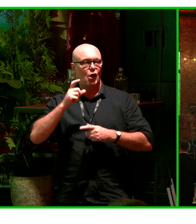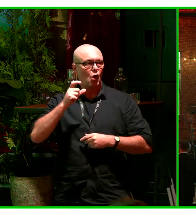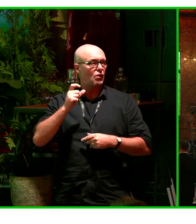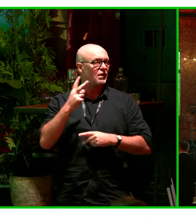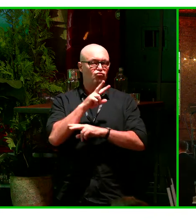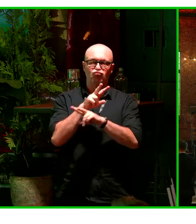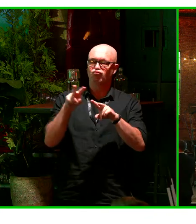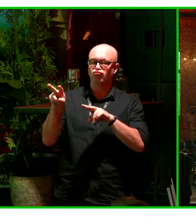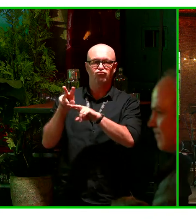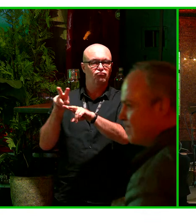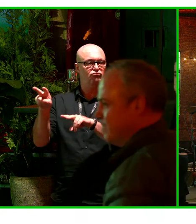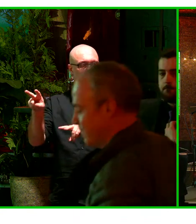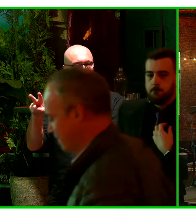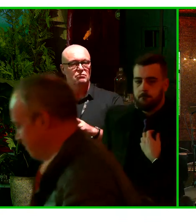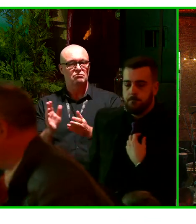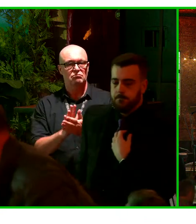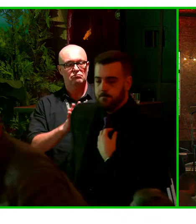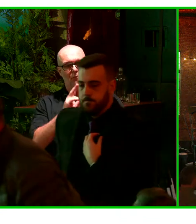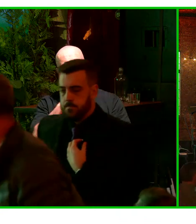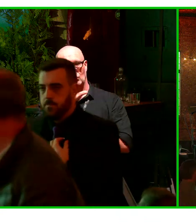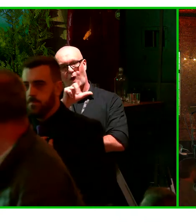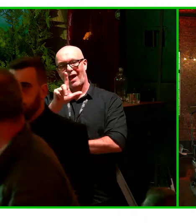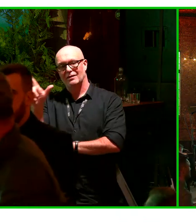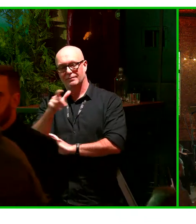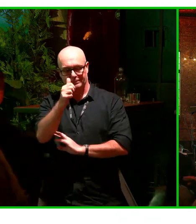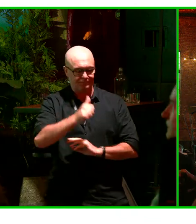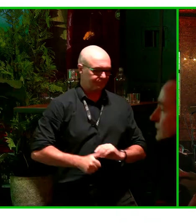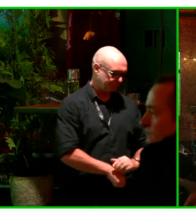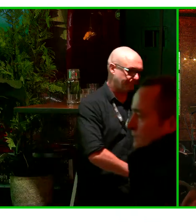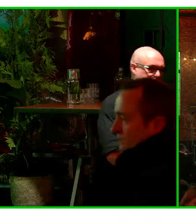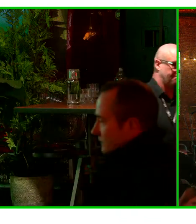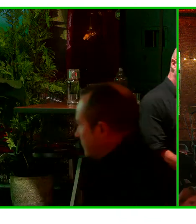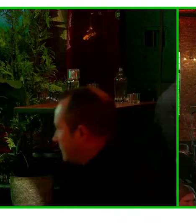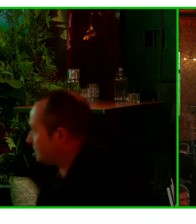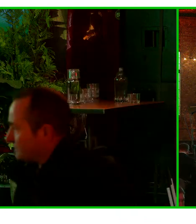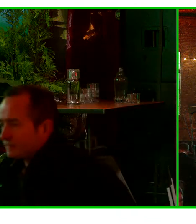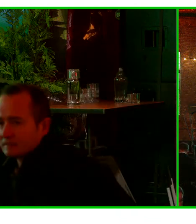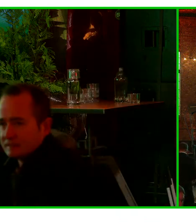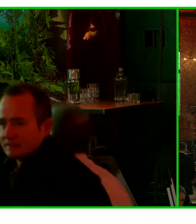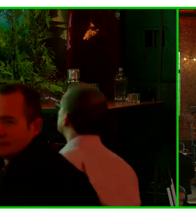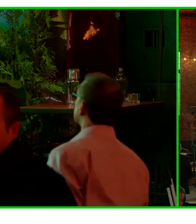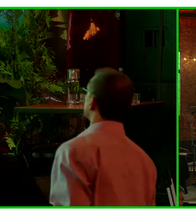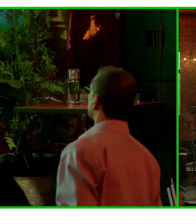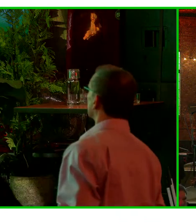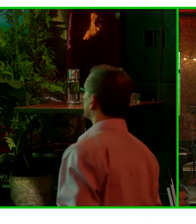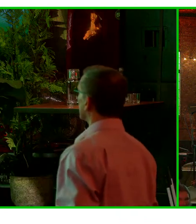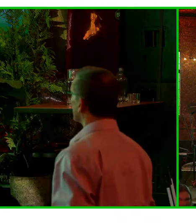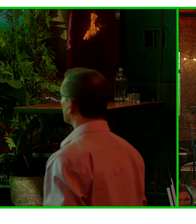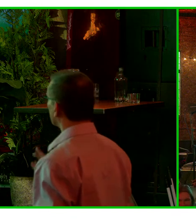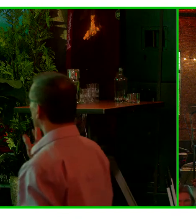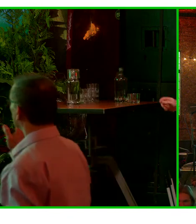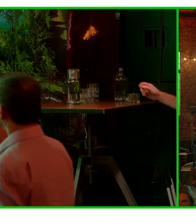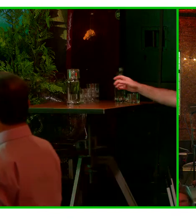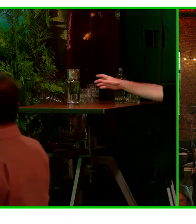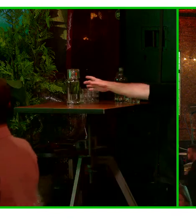And there's tea, coffee, and pintos from Barachuri. So please come back at 11:55. Thank you.